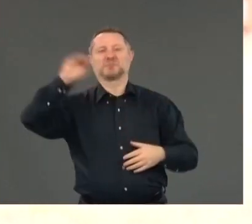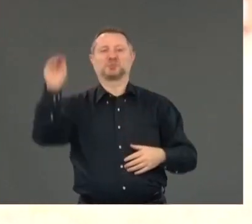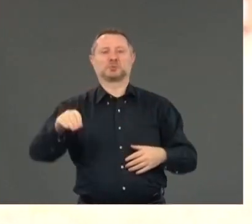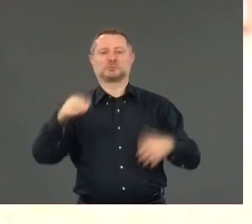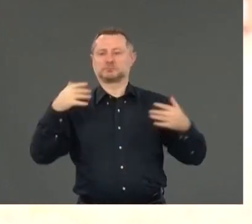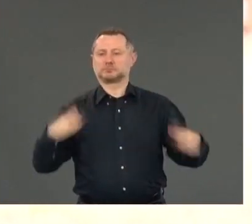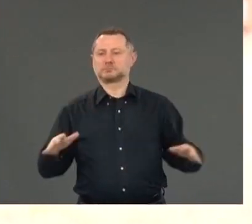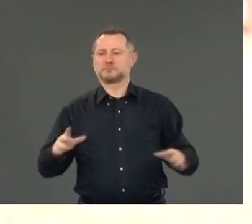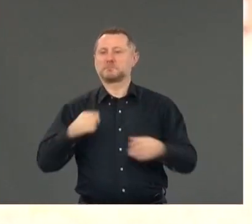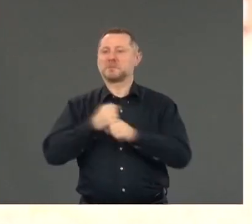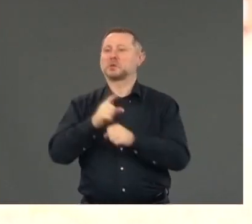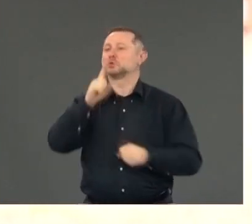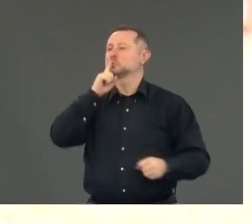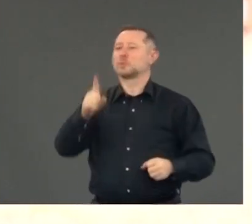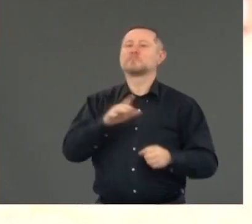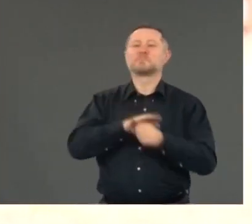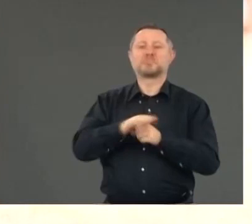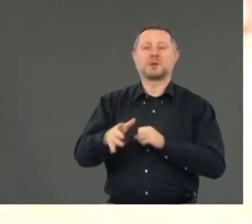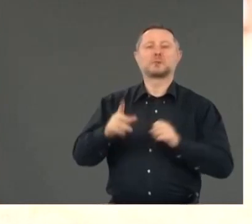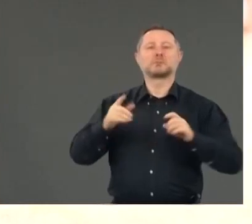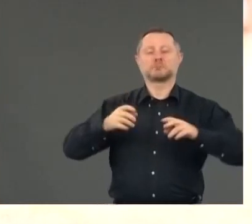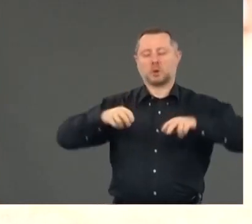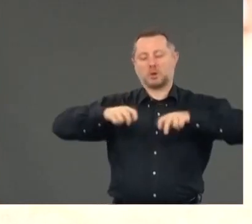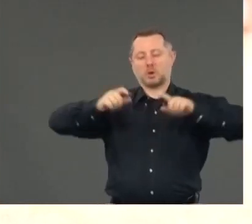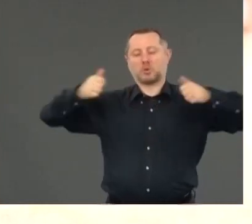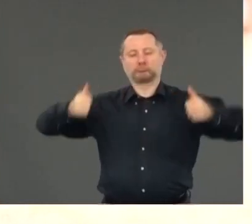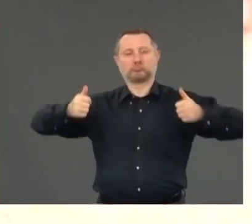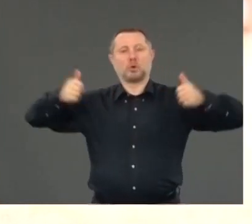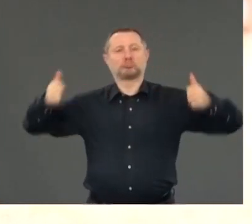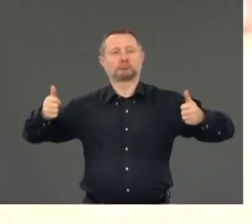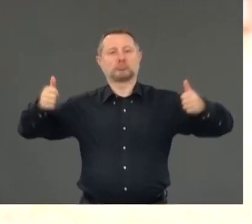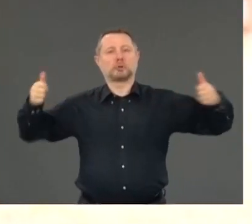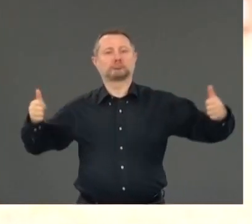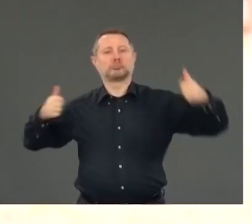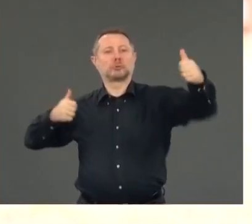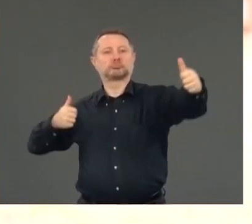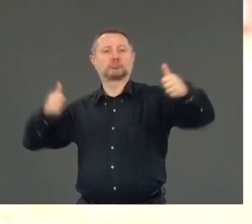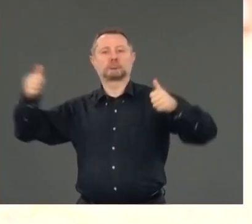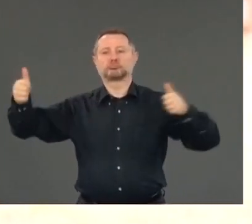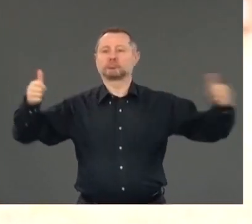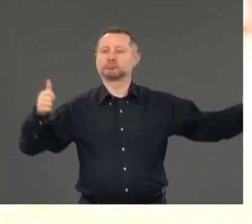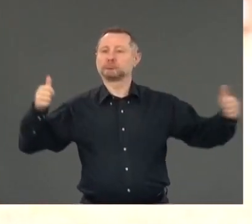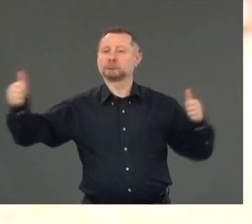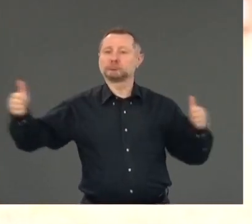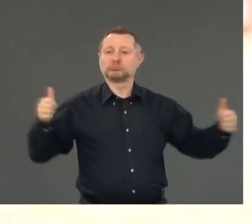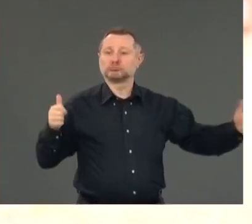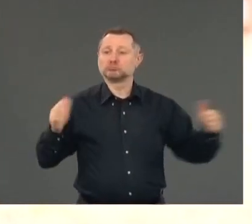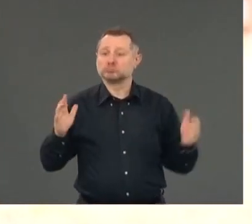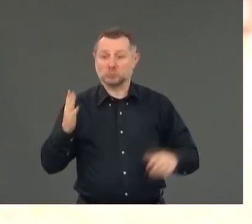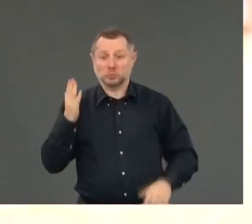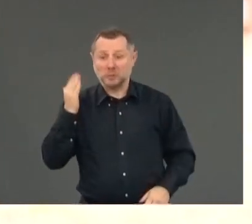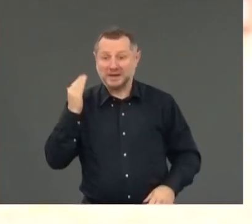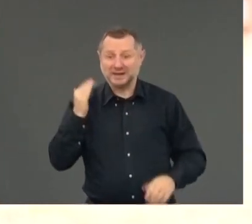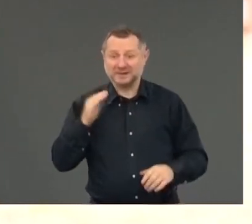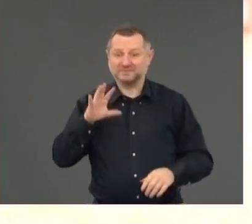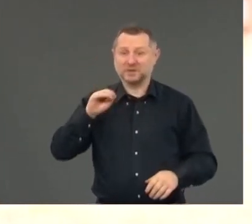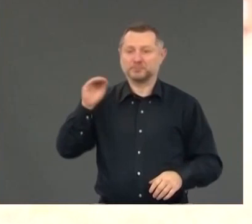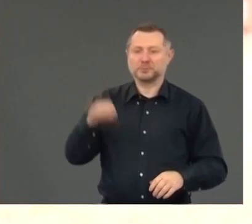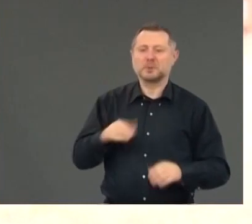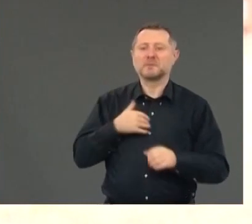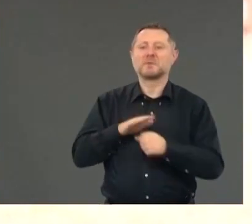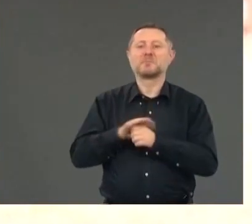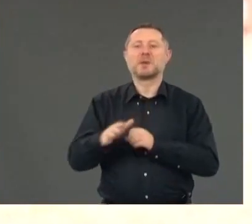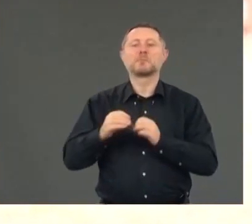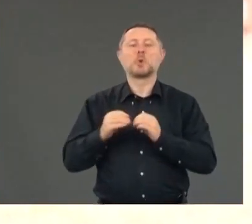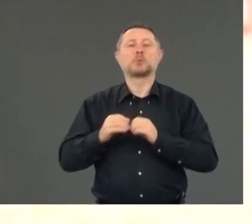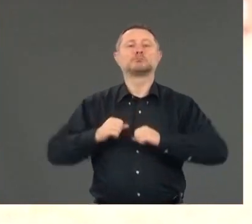sure that we have social distancing on the beach. We can do social distancing on the beach because we're at 50% of max.